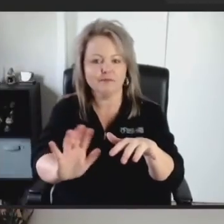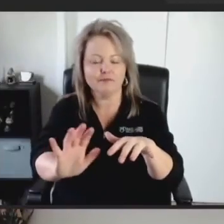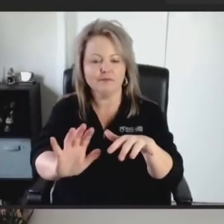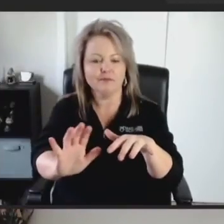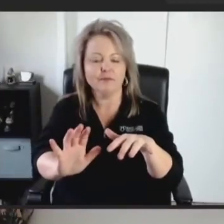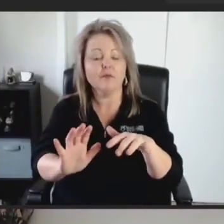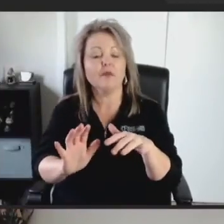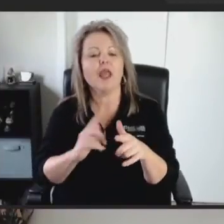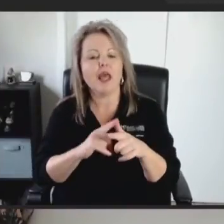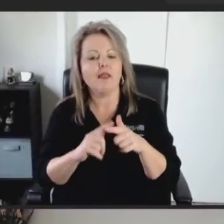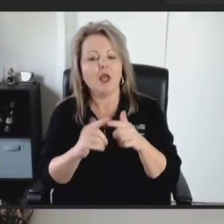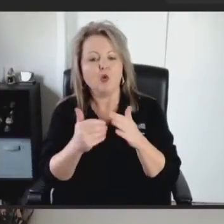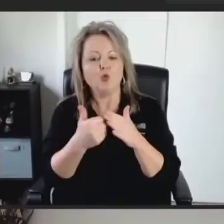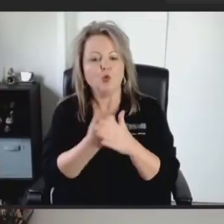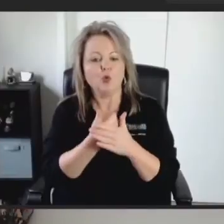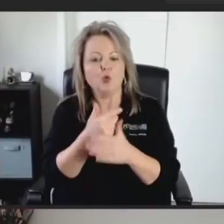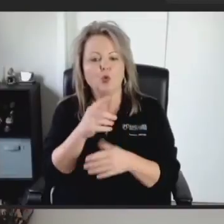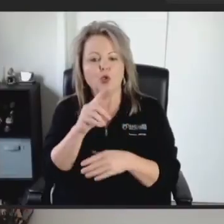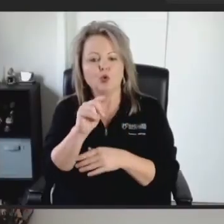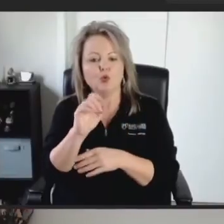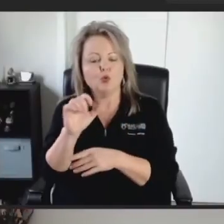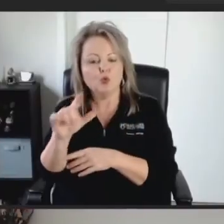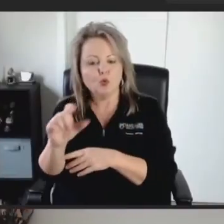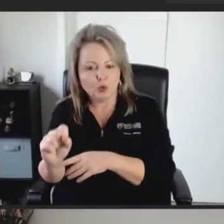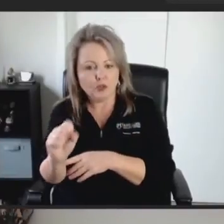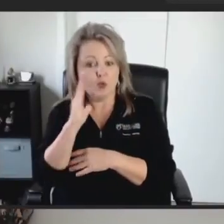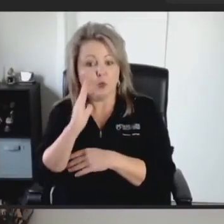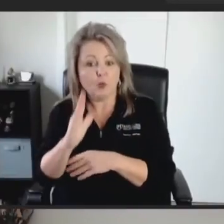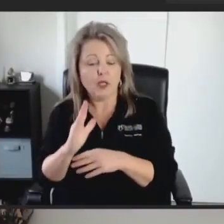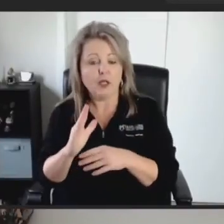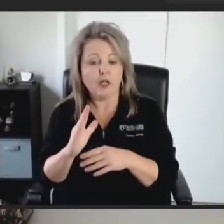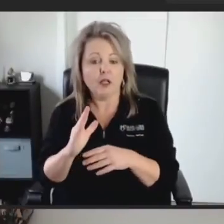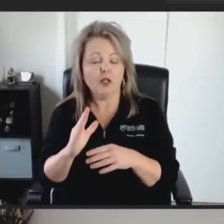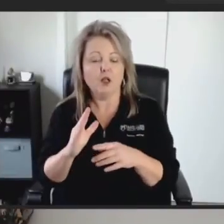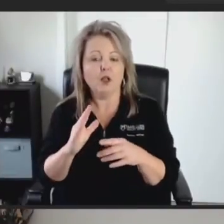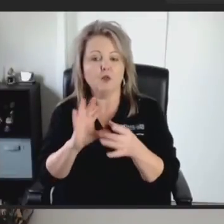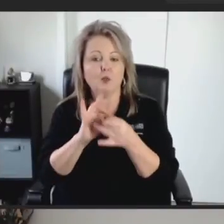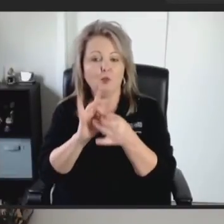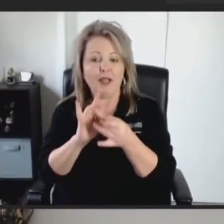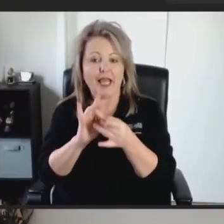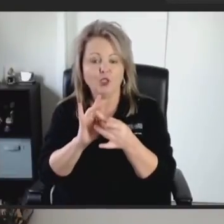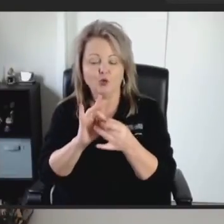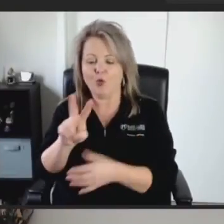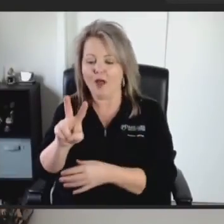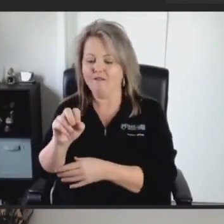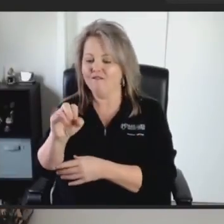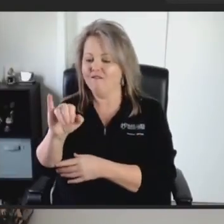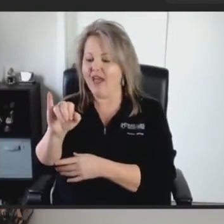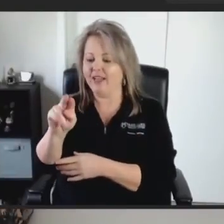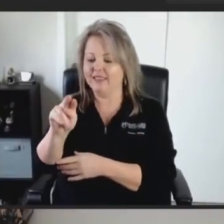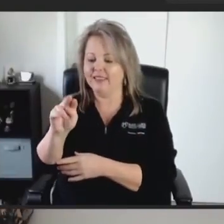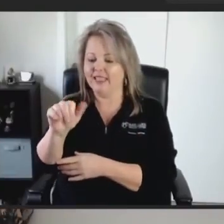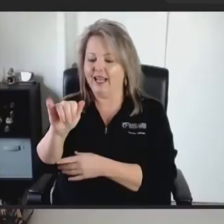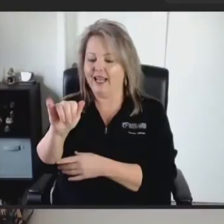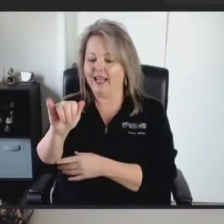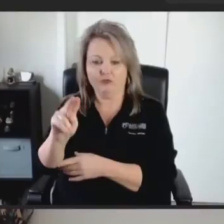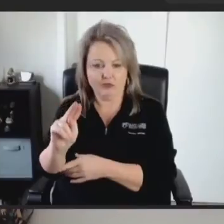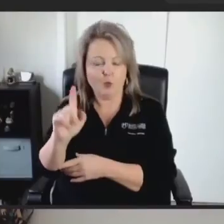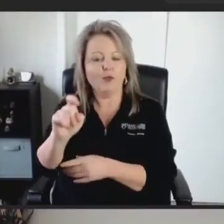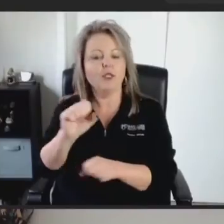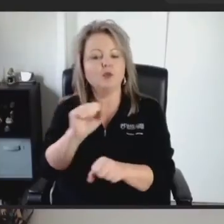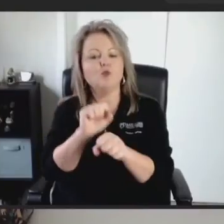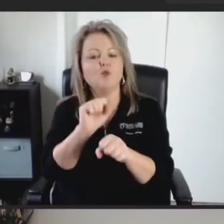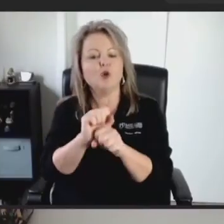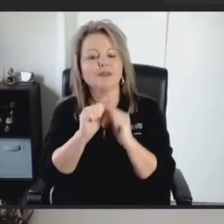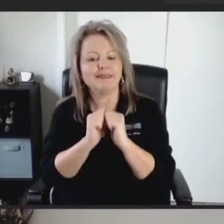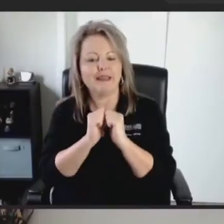tool or new tools coming up soon, which are the vaccines. And we really need to all work collectively in the right direction to have a